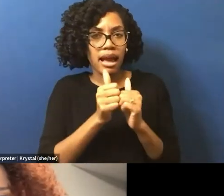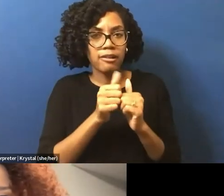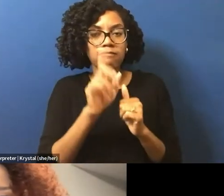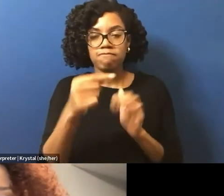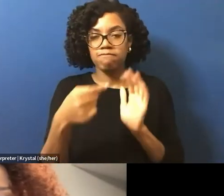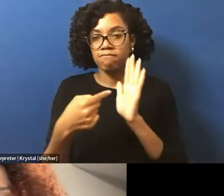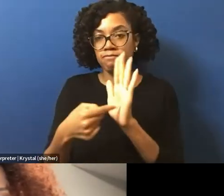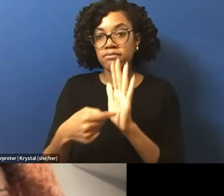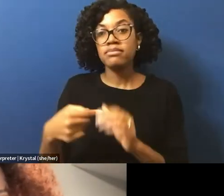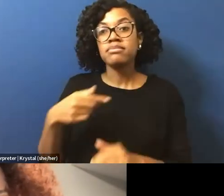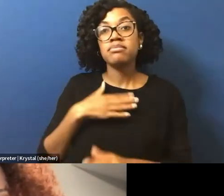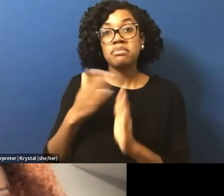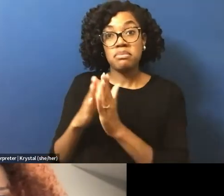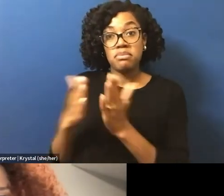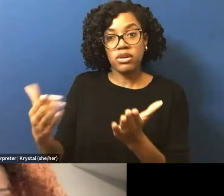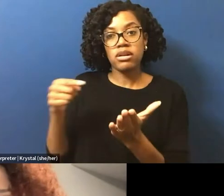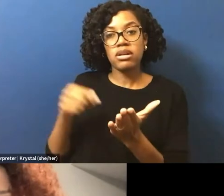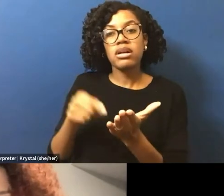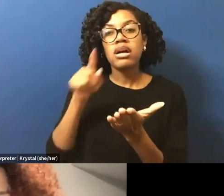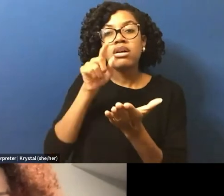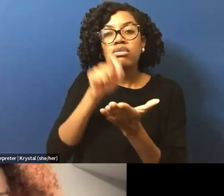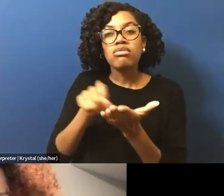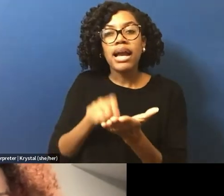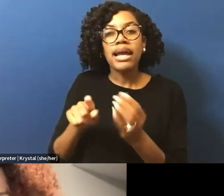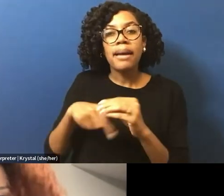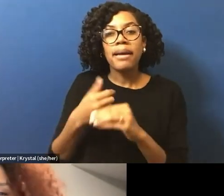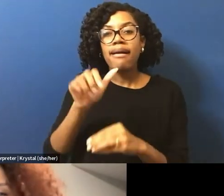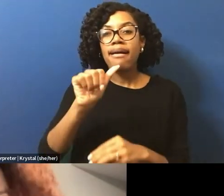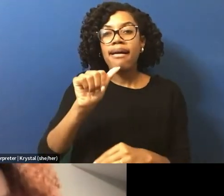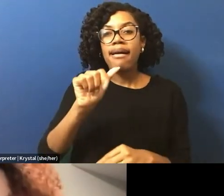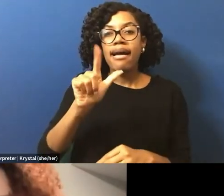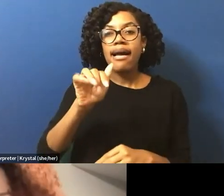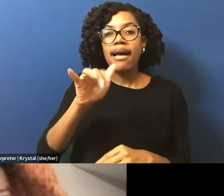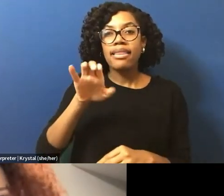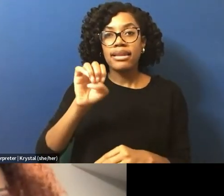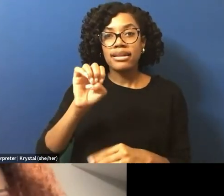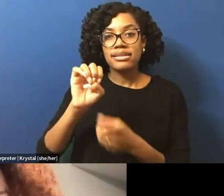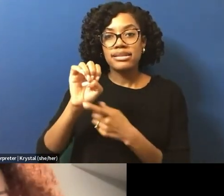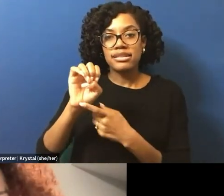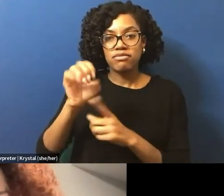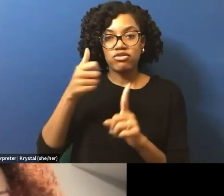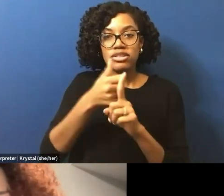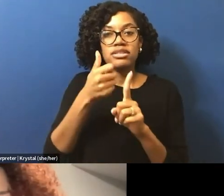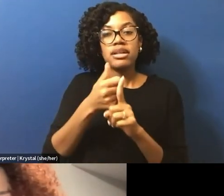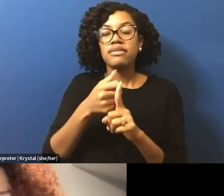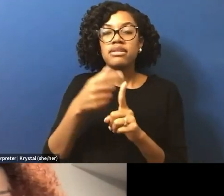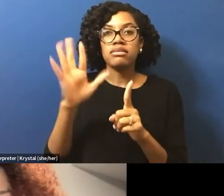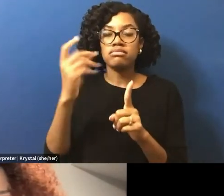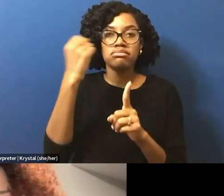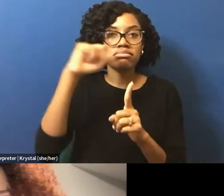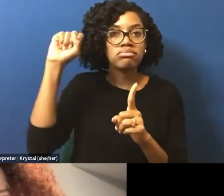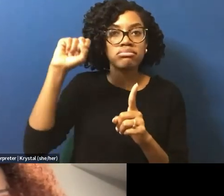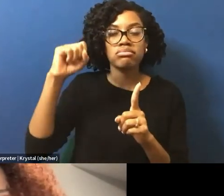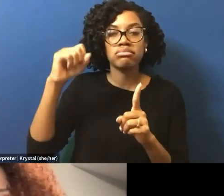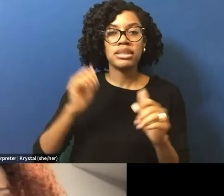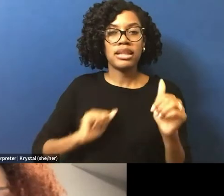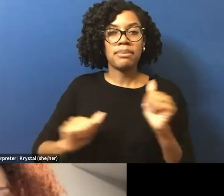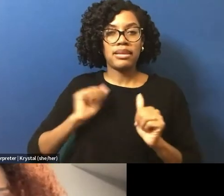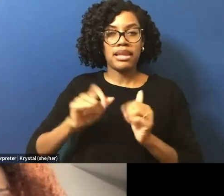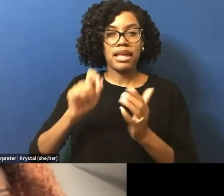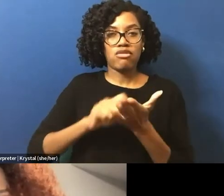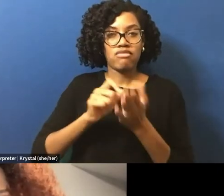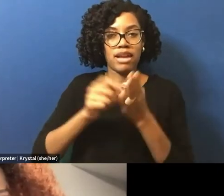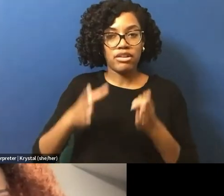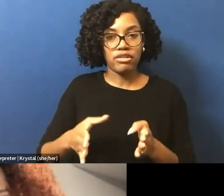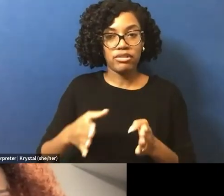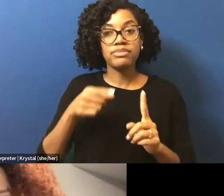who was a radical Black playwright. I read her satire about a maid who it's serialized, it goes in a Black newspaper,